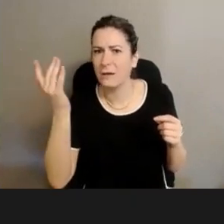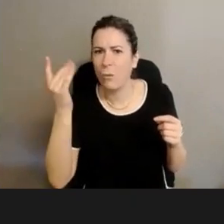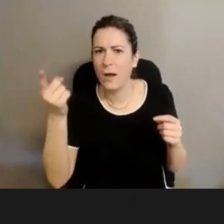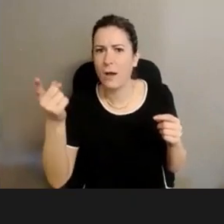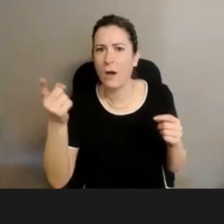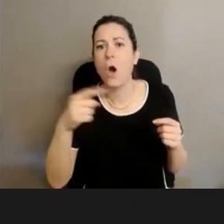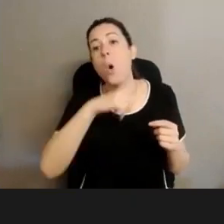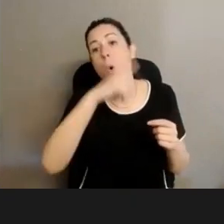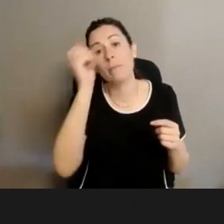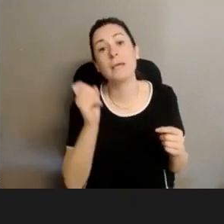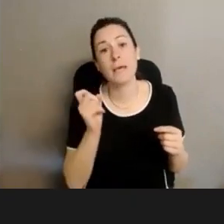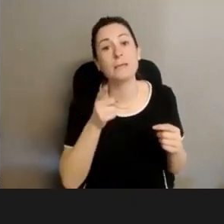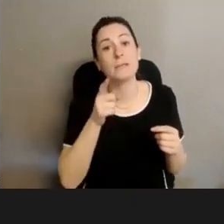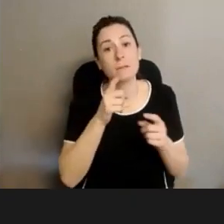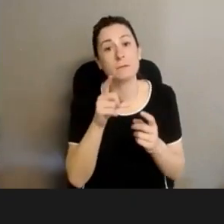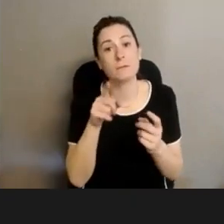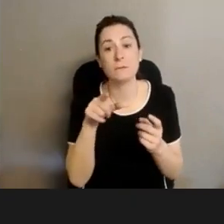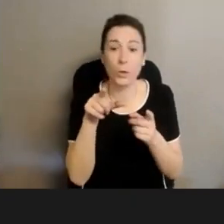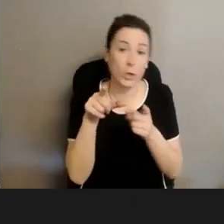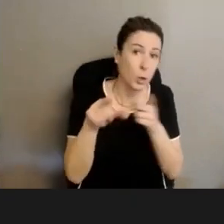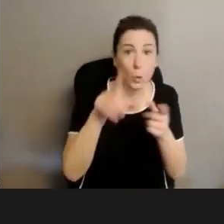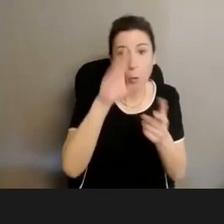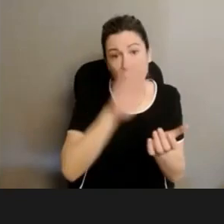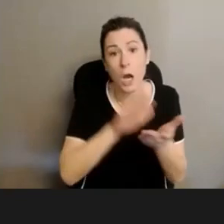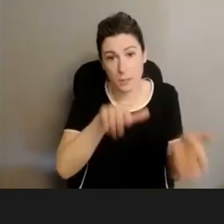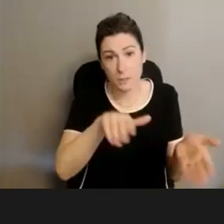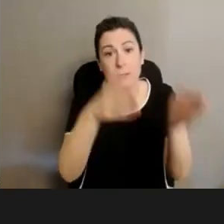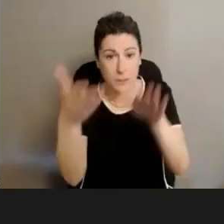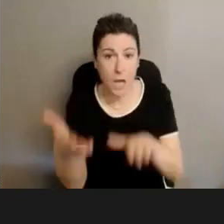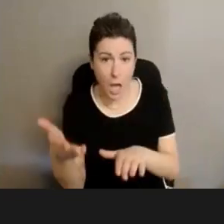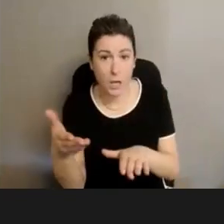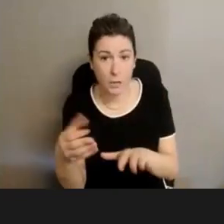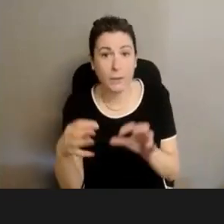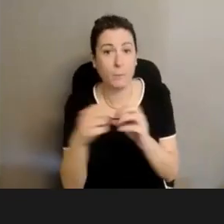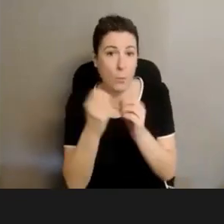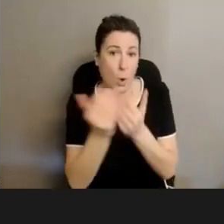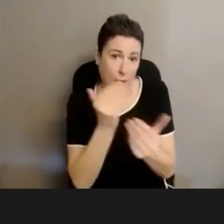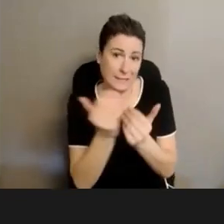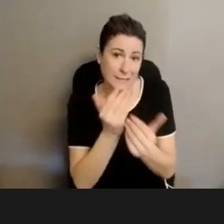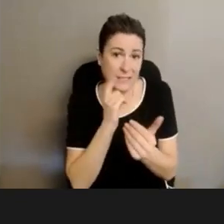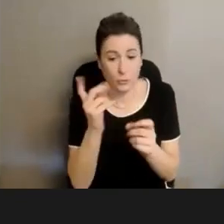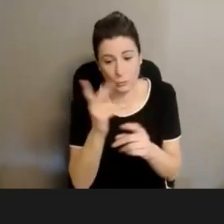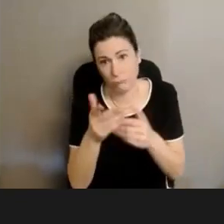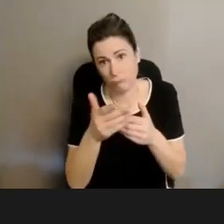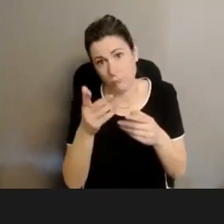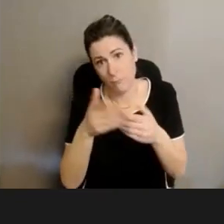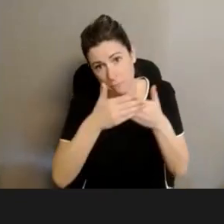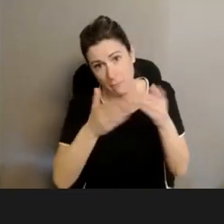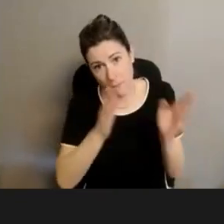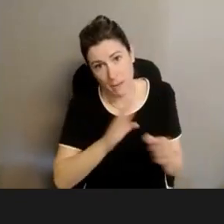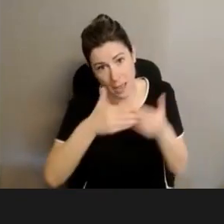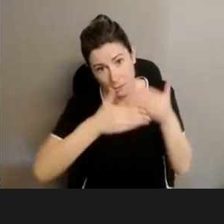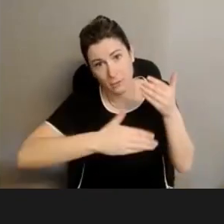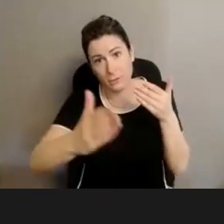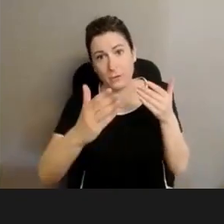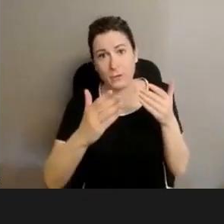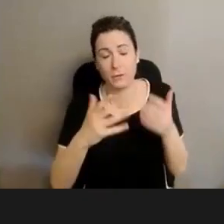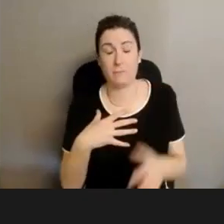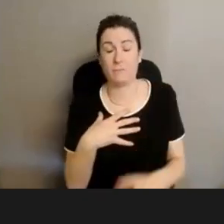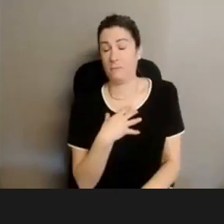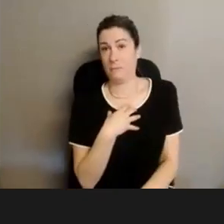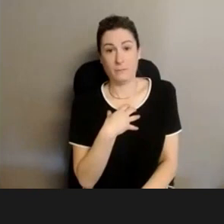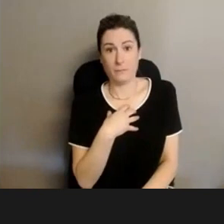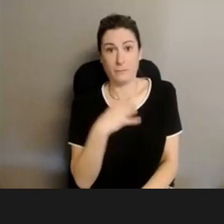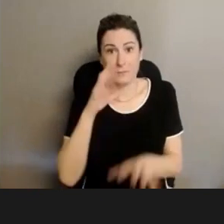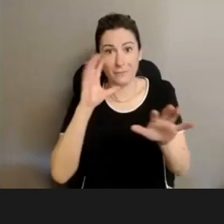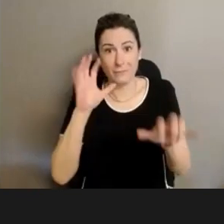our systems is that medical model that disabled people live extremely vulnerable lives, and we're all